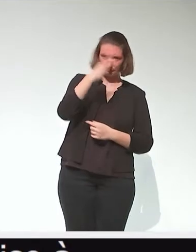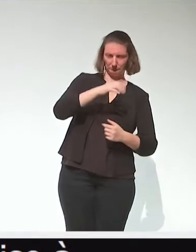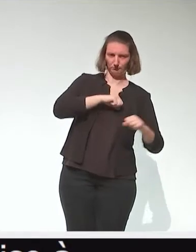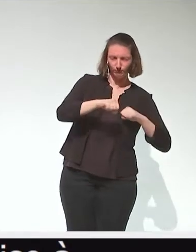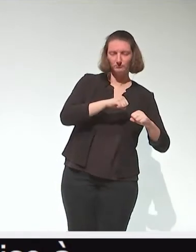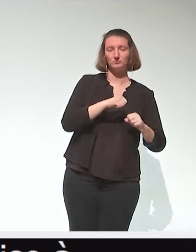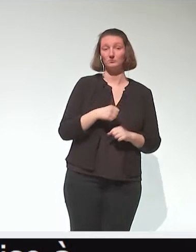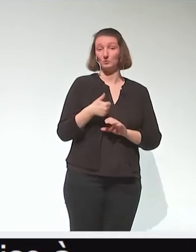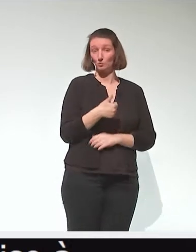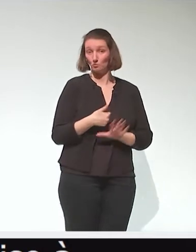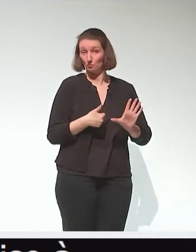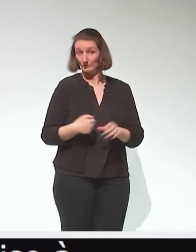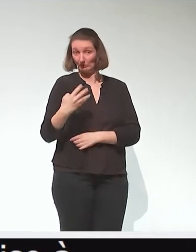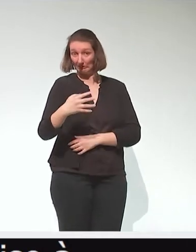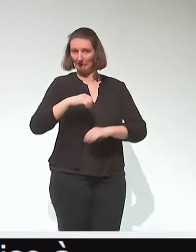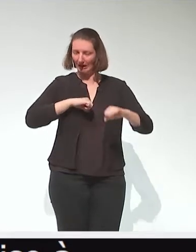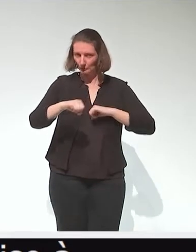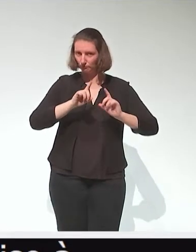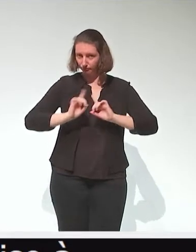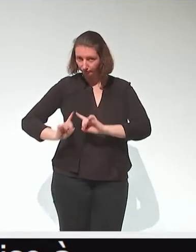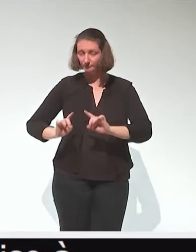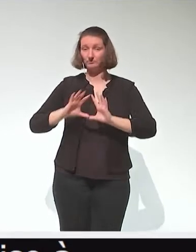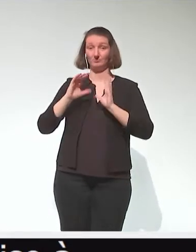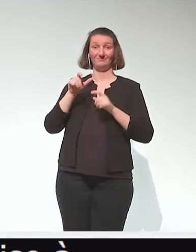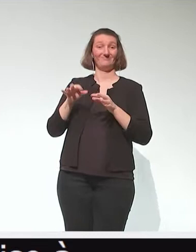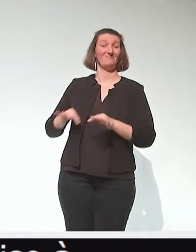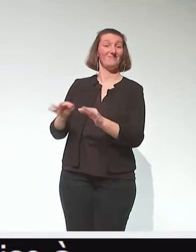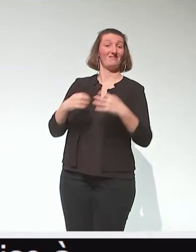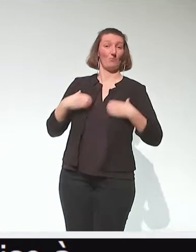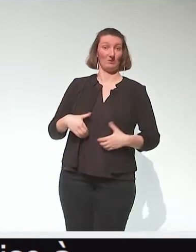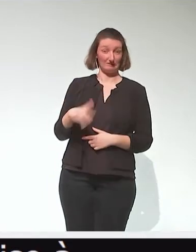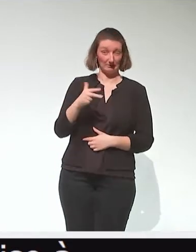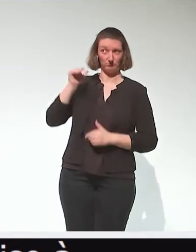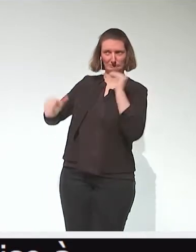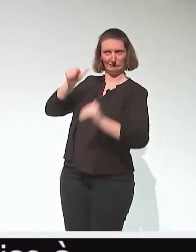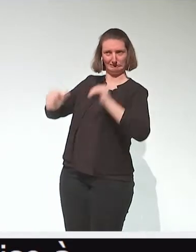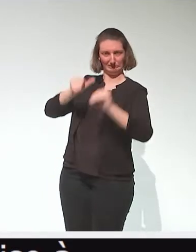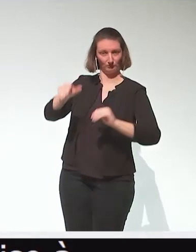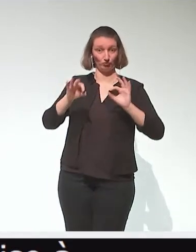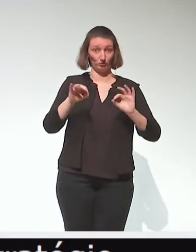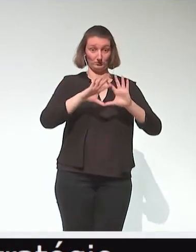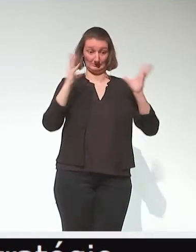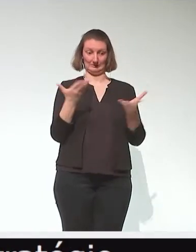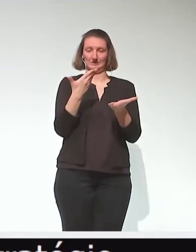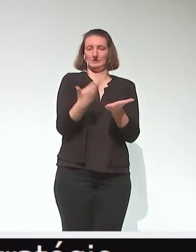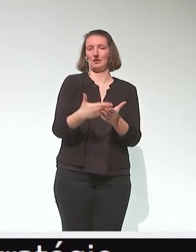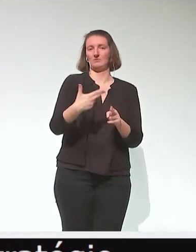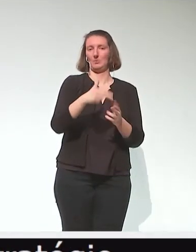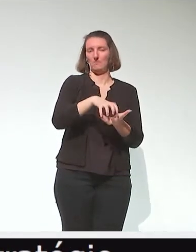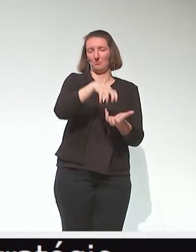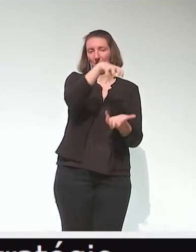member states. But so what is employment package? It's one of the flagships, but it's one of the flagships